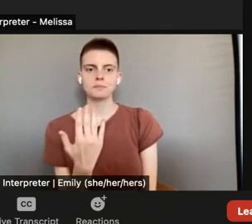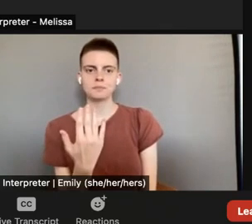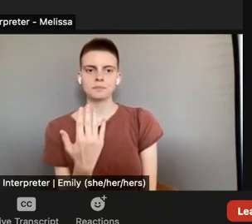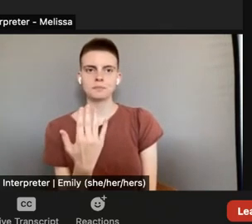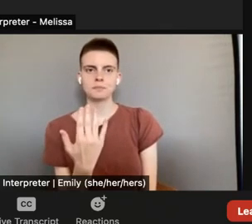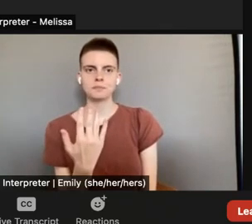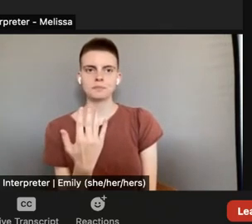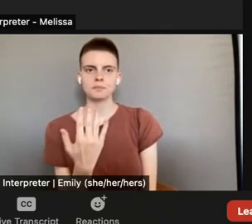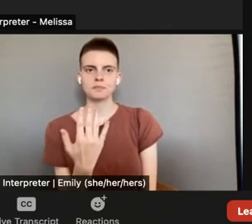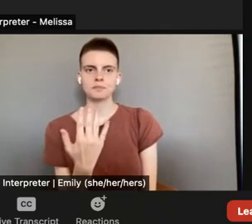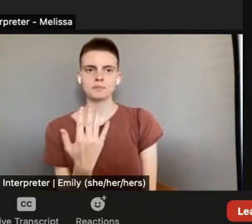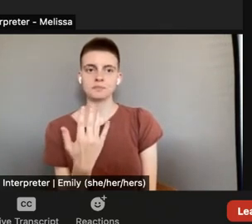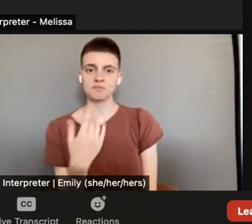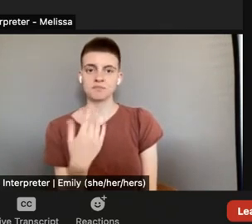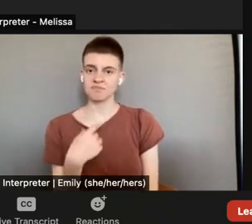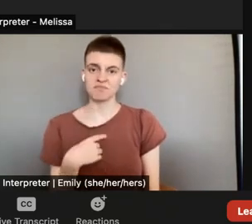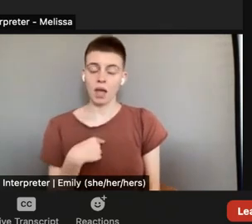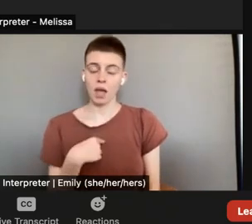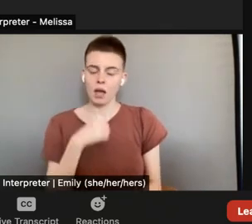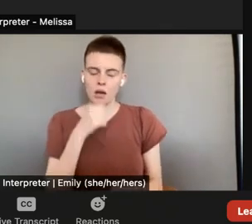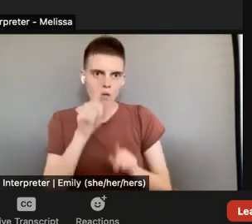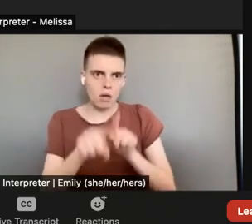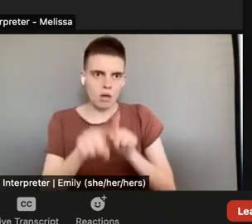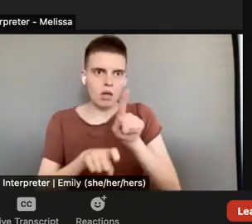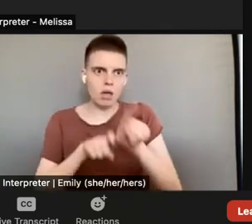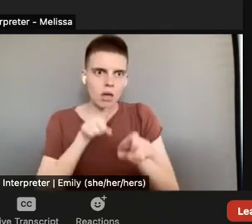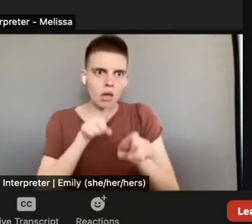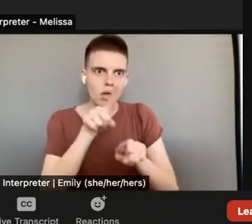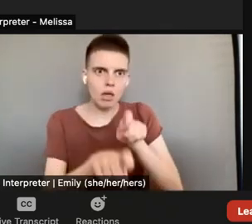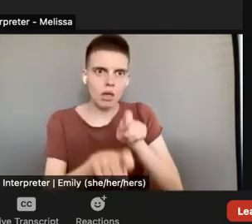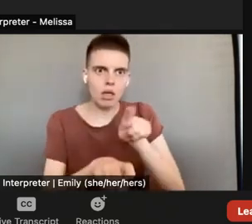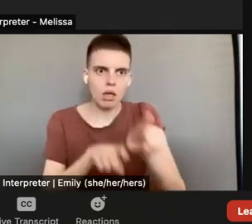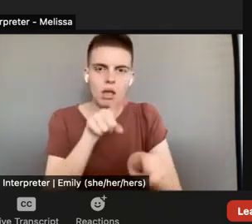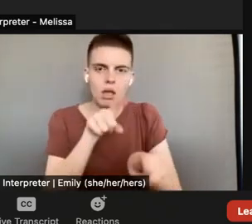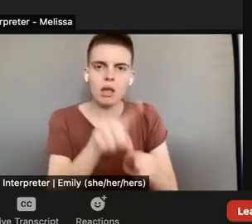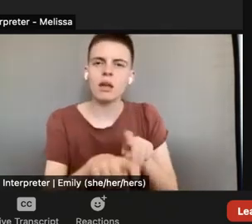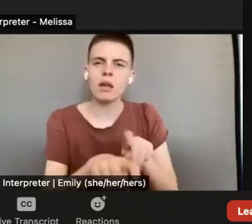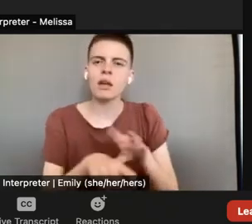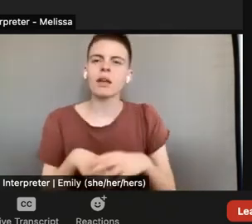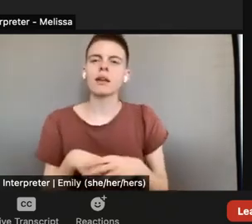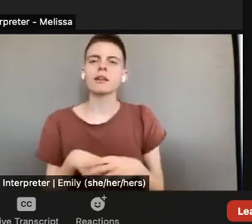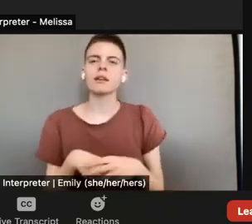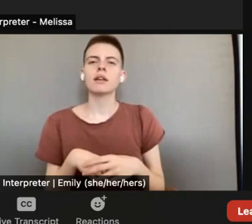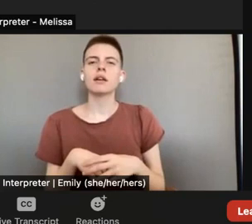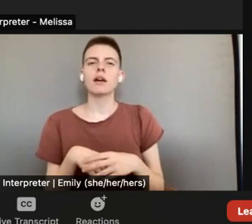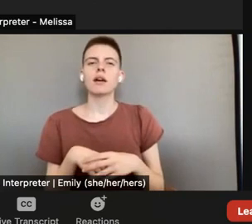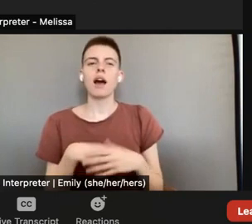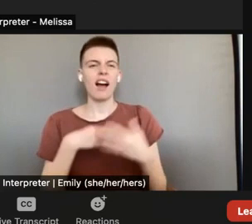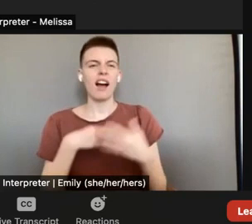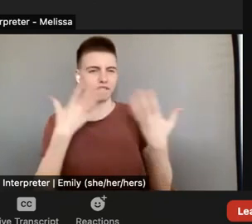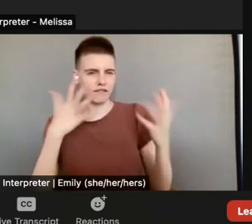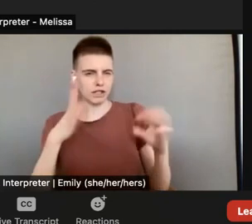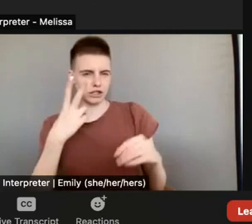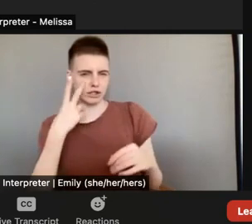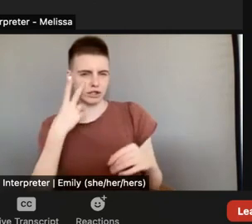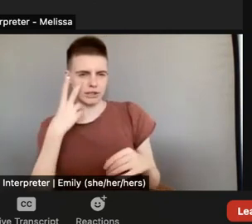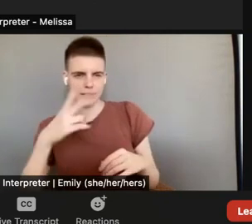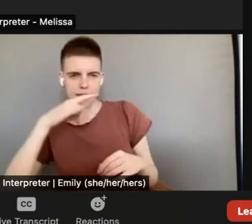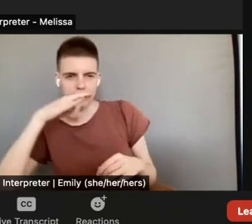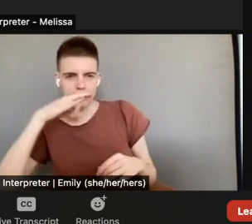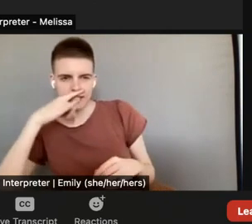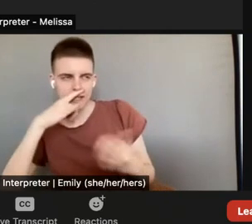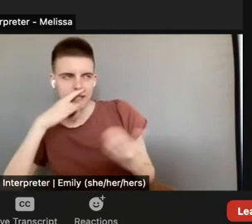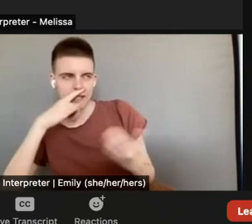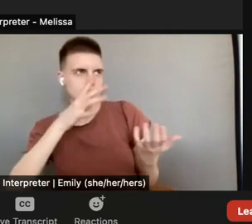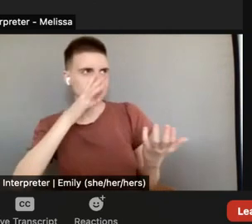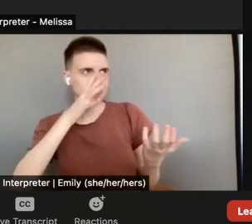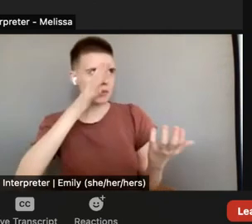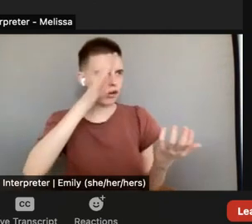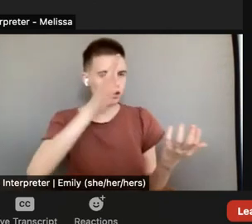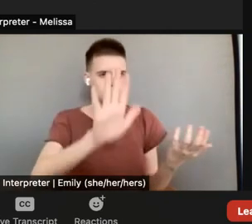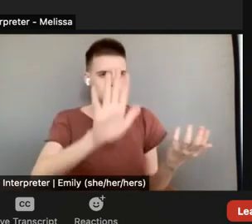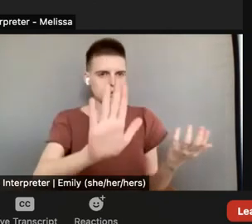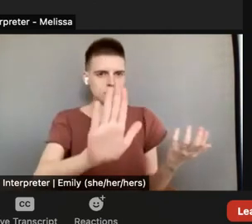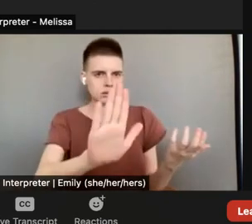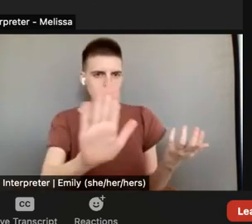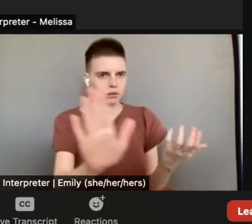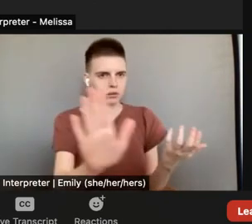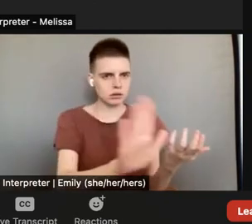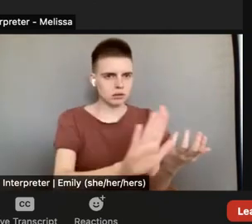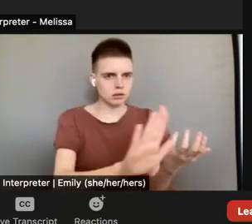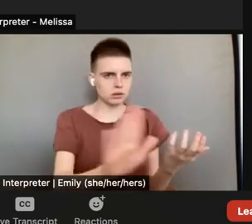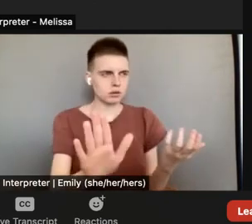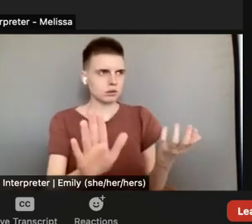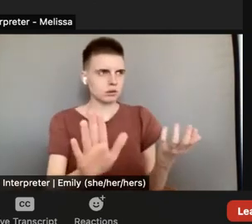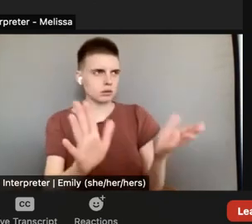Because I'm really pretty sure if I've watched that child and I've watched the parent talk to that child, and I see that